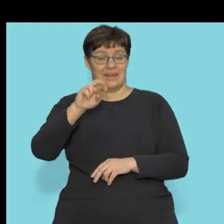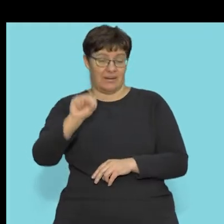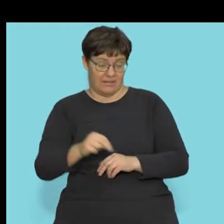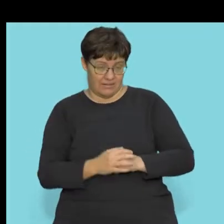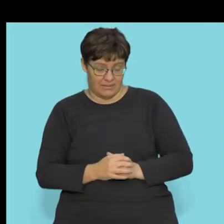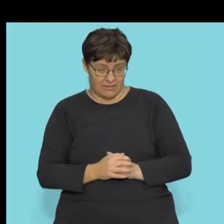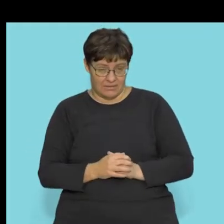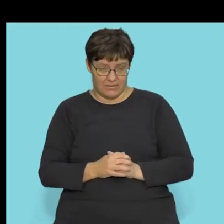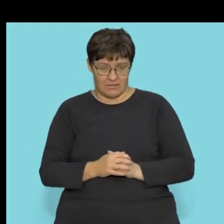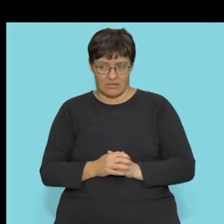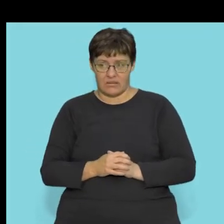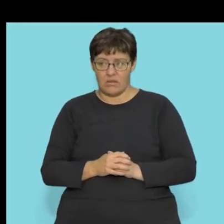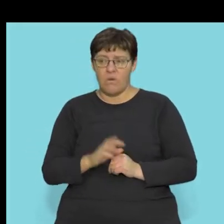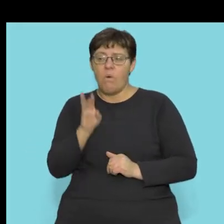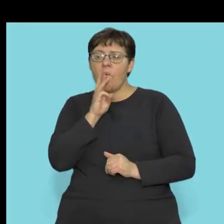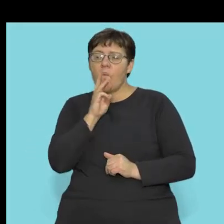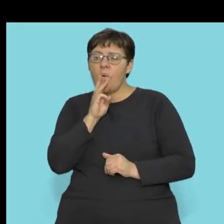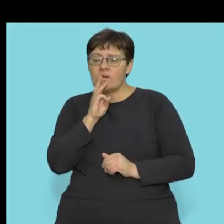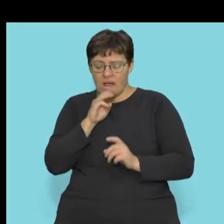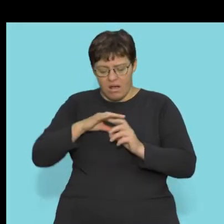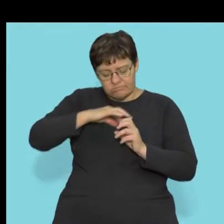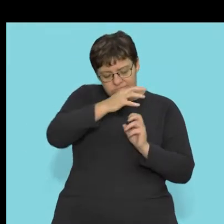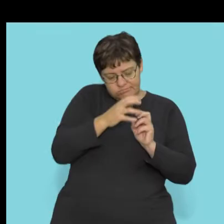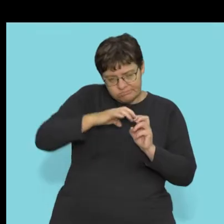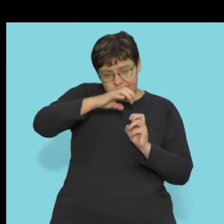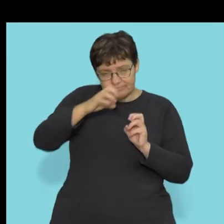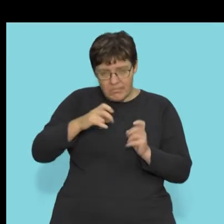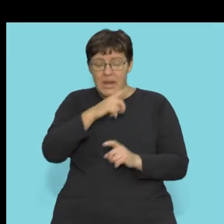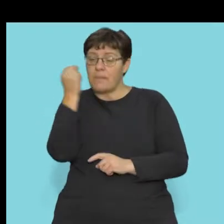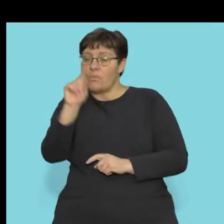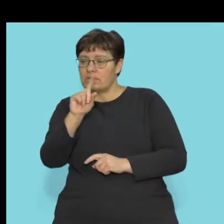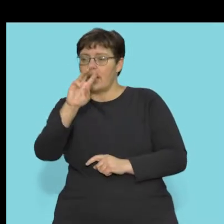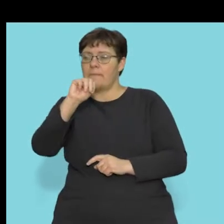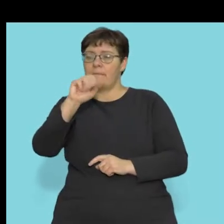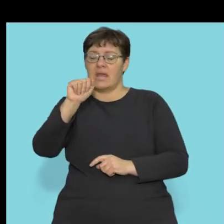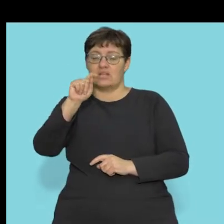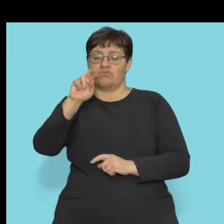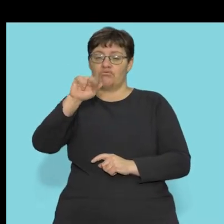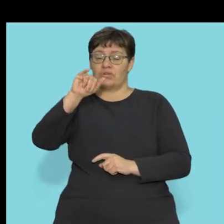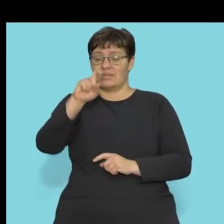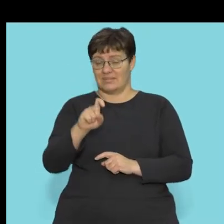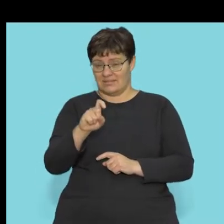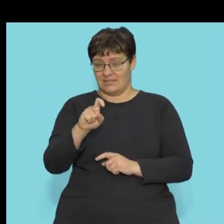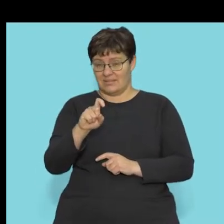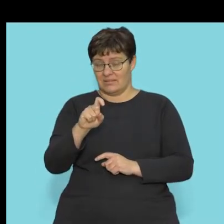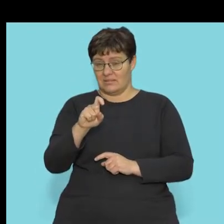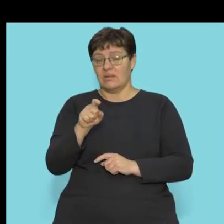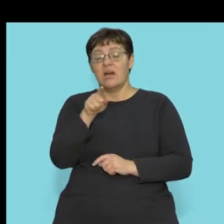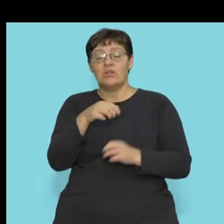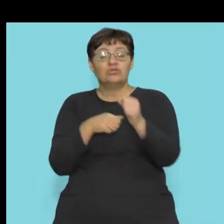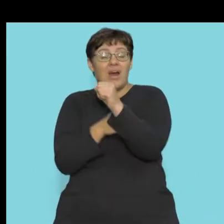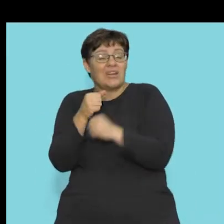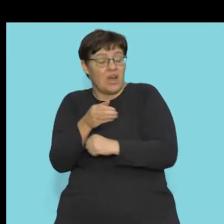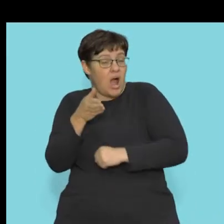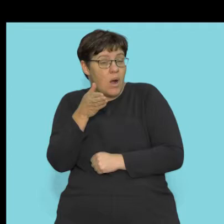of proteins. The liquid part of the mitochondria is called the matrix. And it